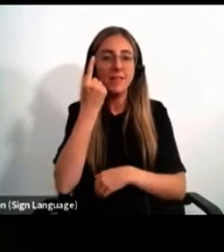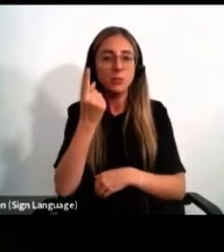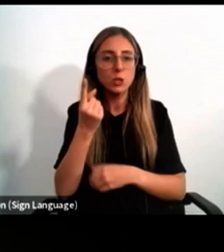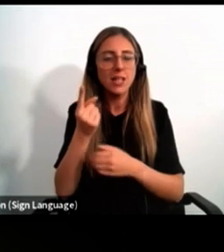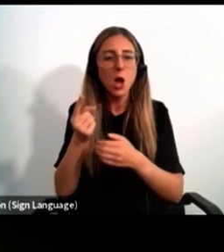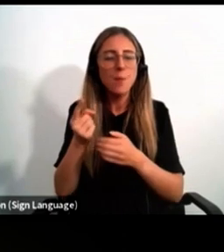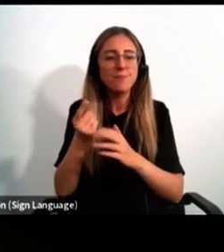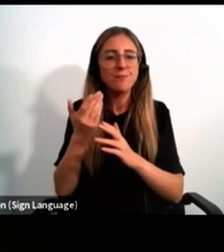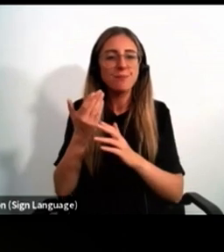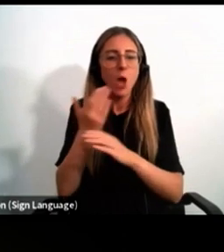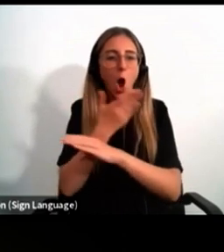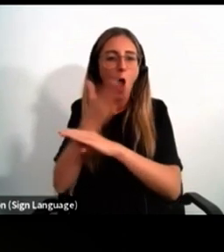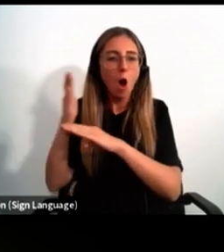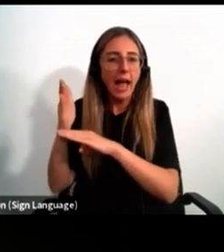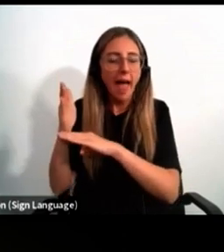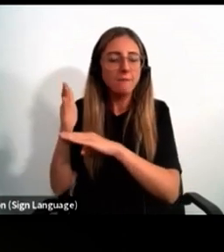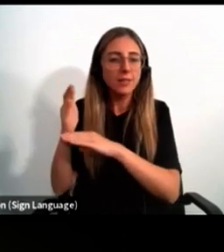I think, in the shelf of university